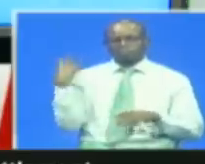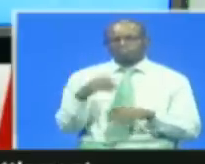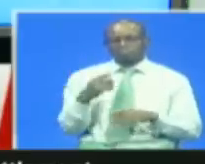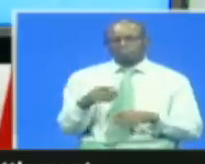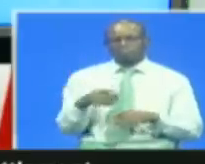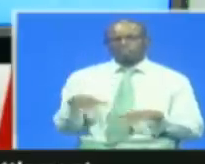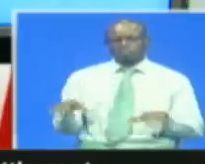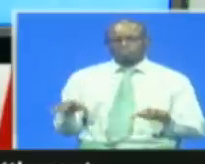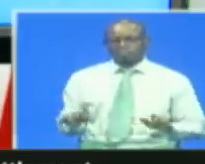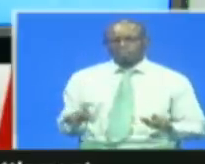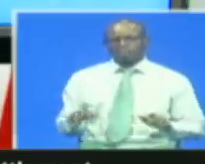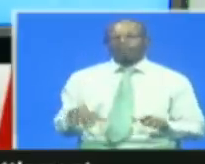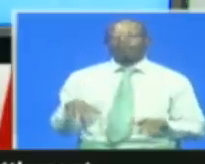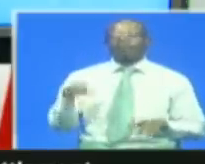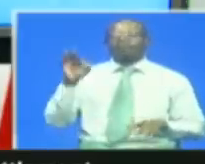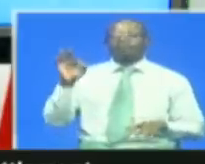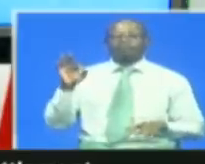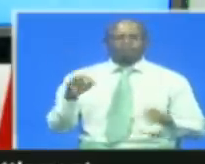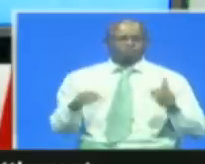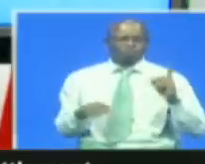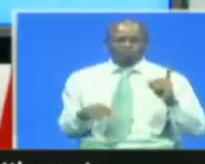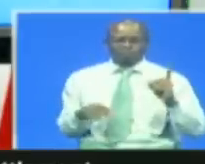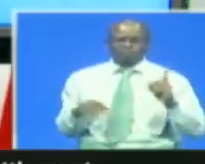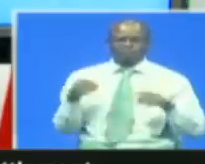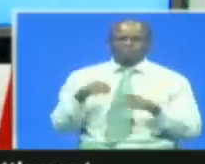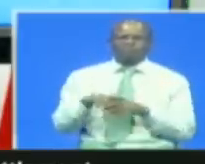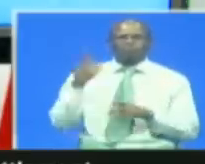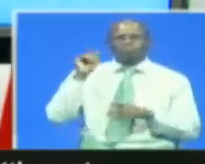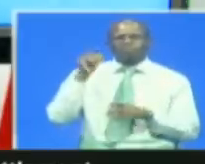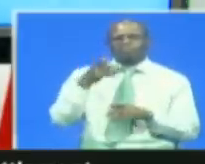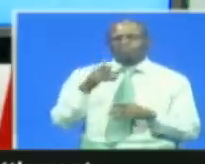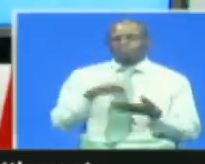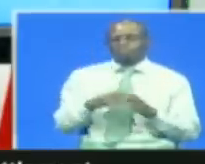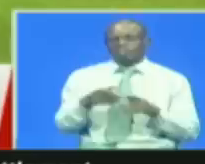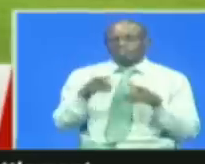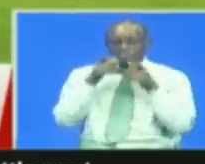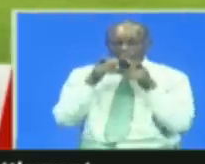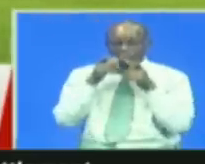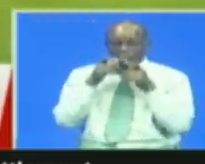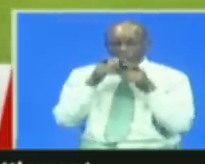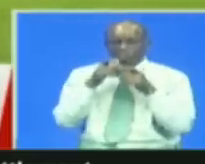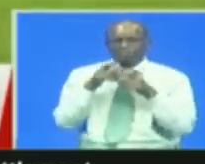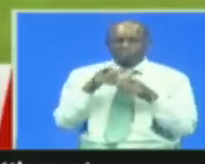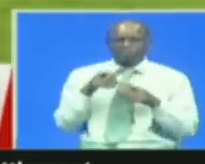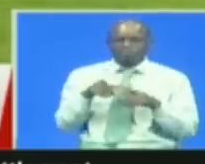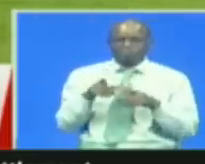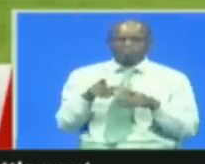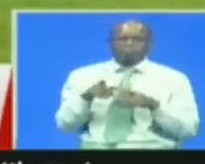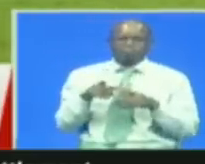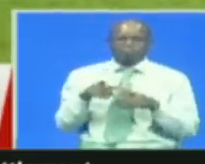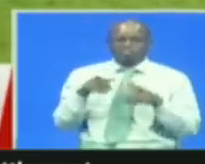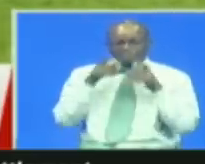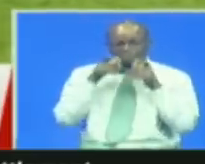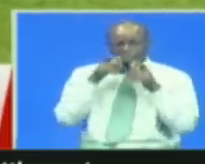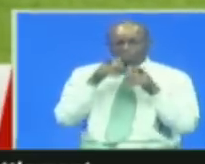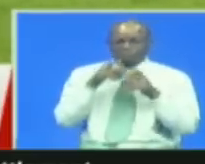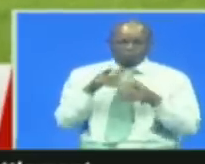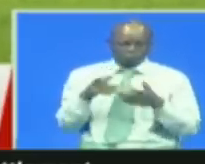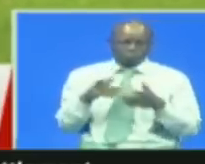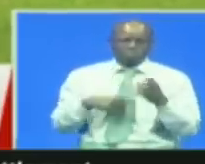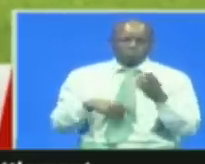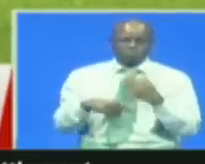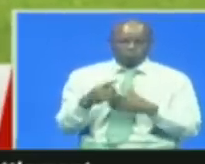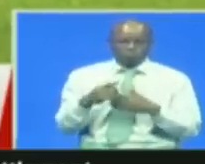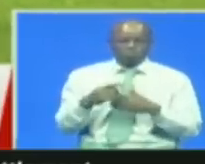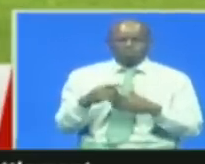match played at the Mbaraki Sports Club in Mombasa. Tusker took the lead through Eugene Asike, but goals from veteran Shaban Kenga, Yema